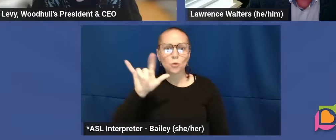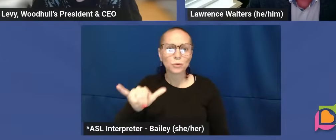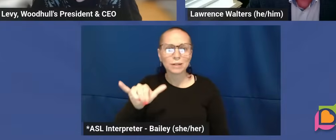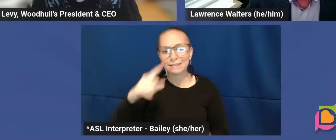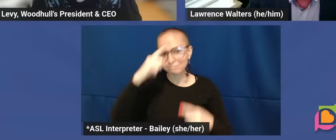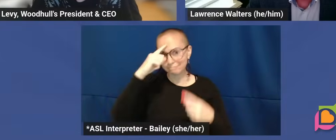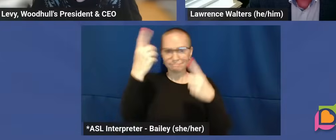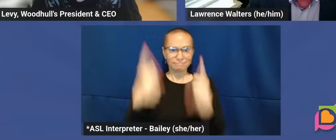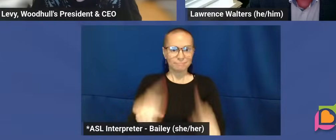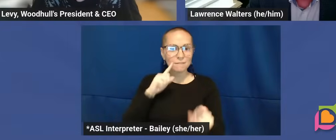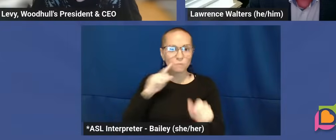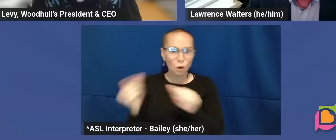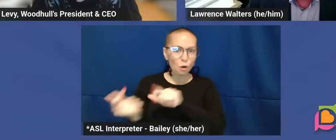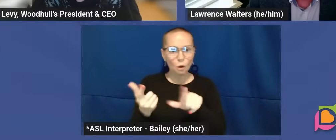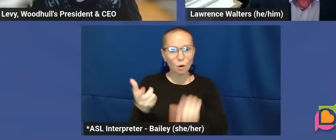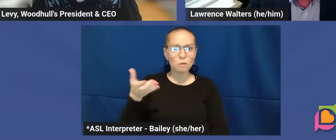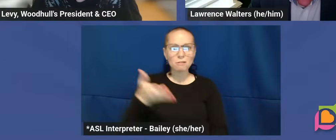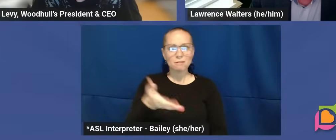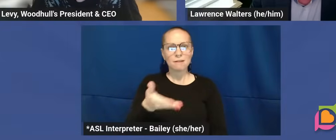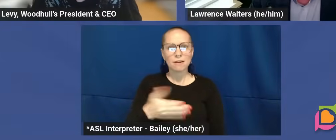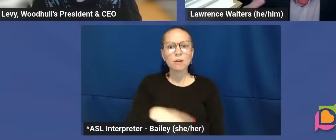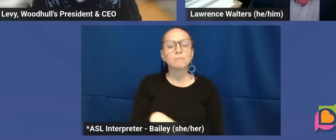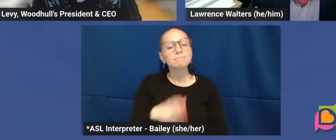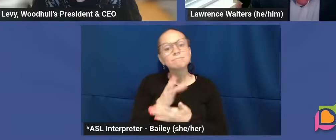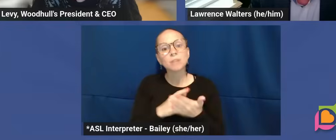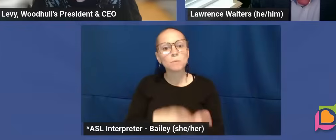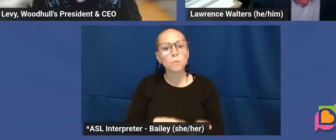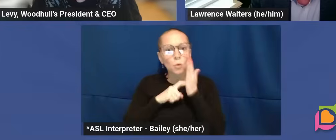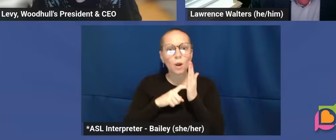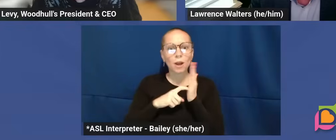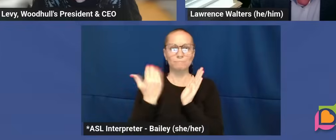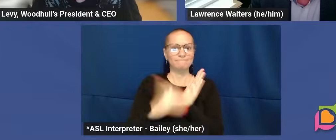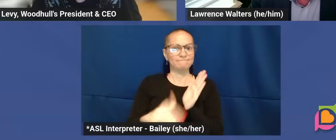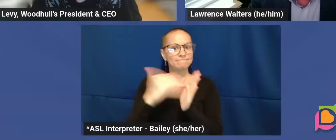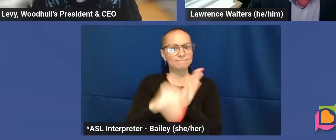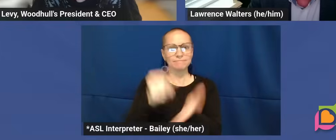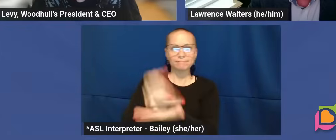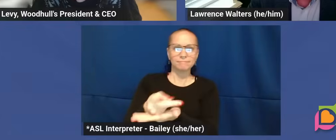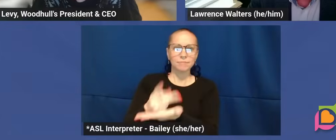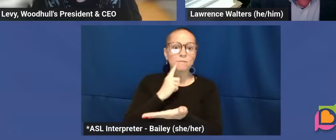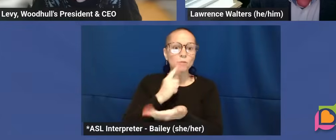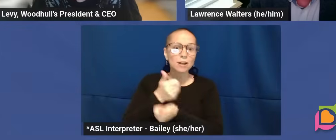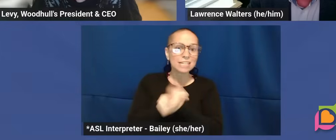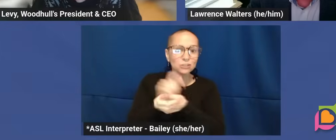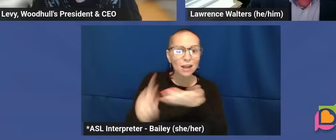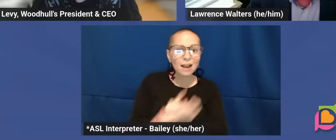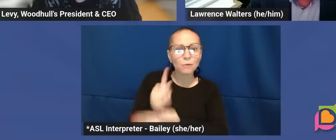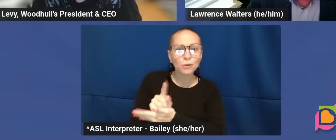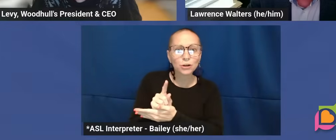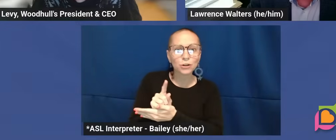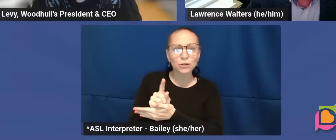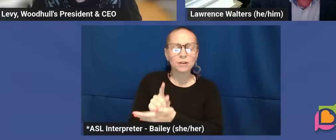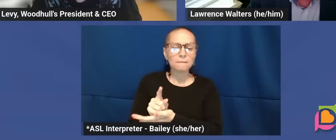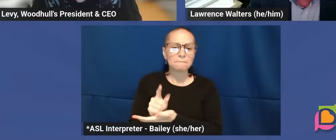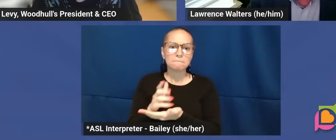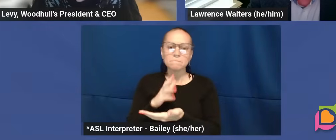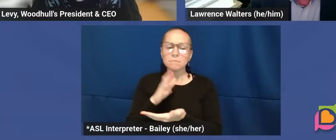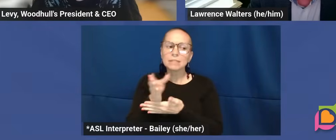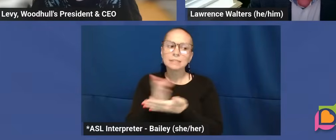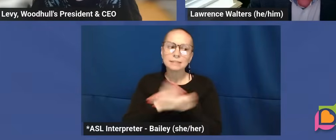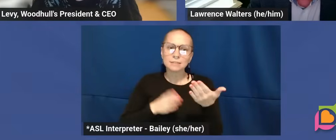in the depictions. Some of them require re-verification on an hourly basis. So there are some